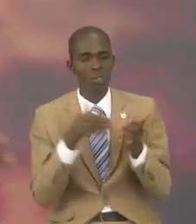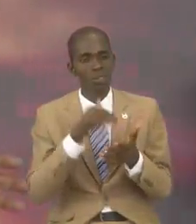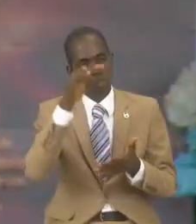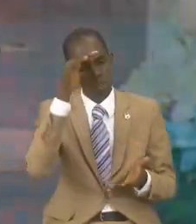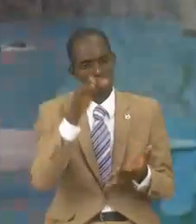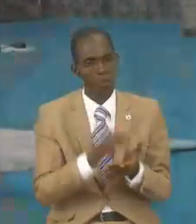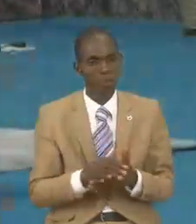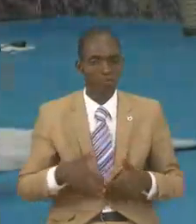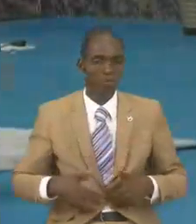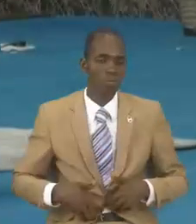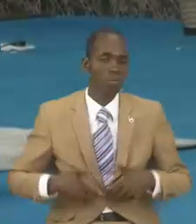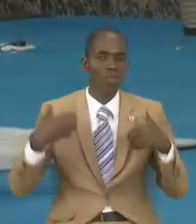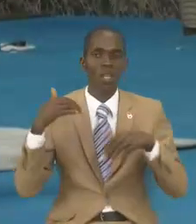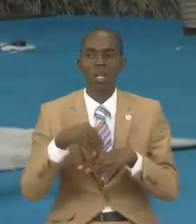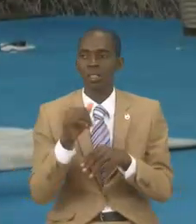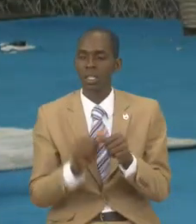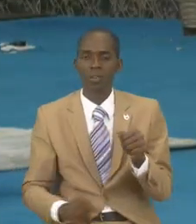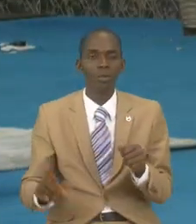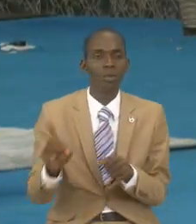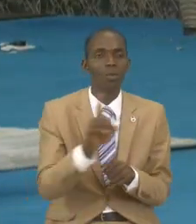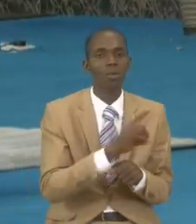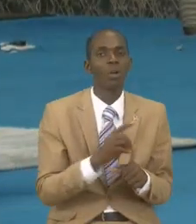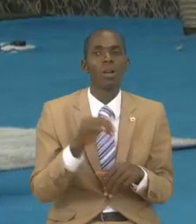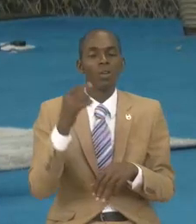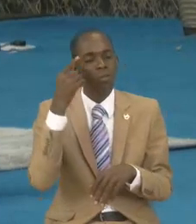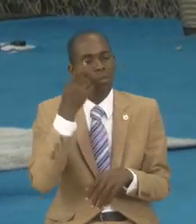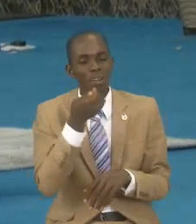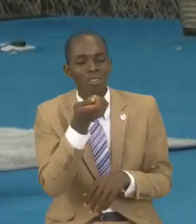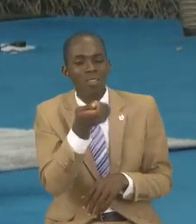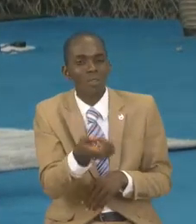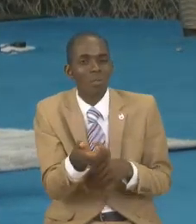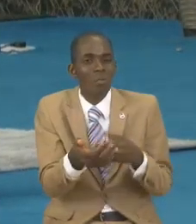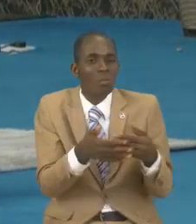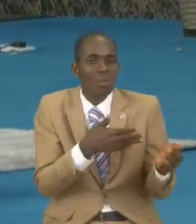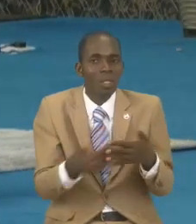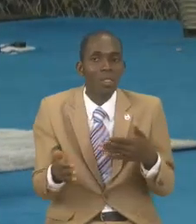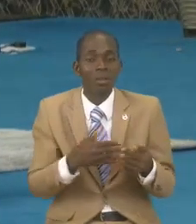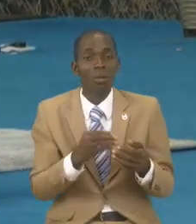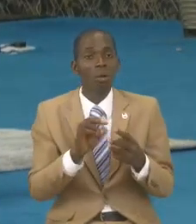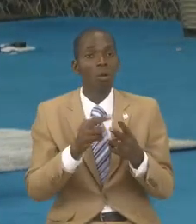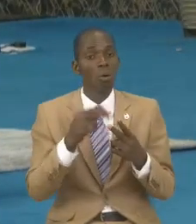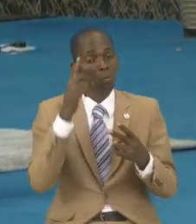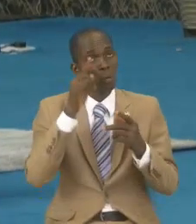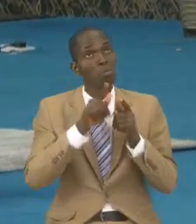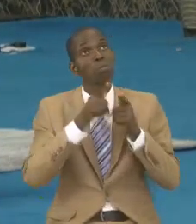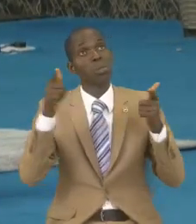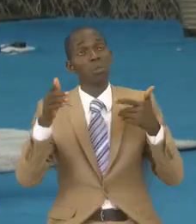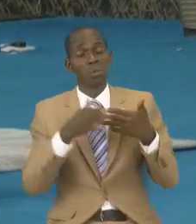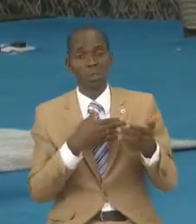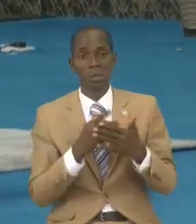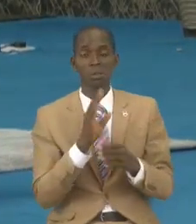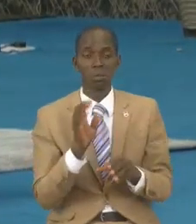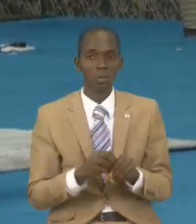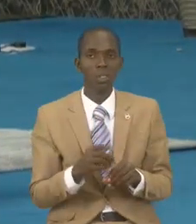getting angry at everybody for every little thing or even for big things and say, what could